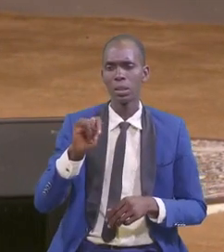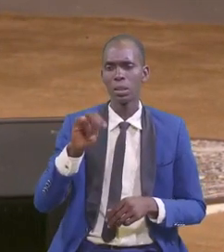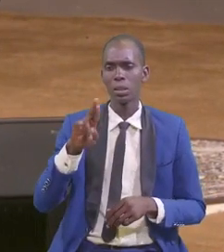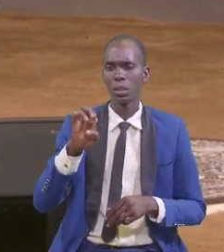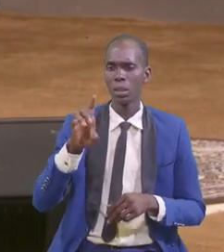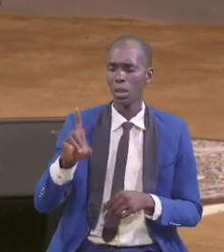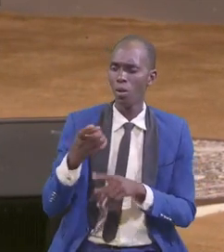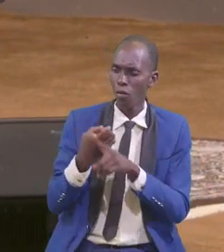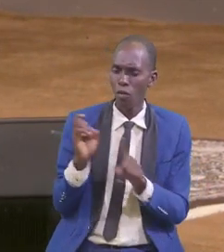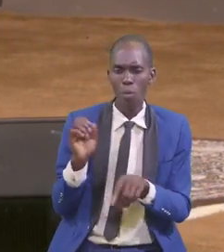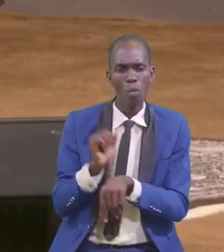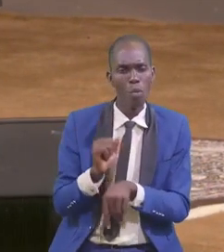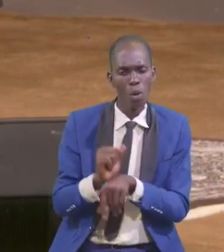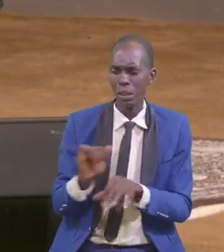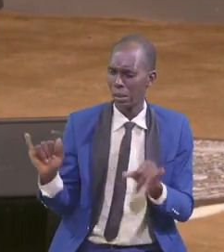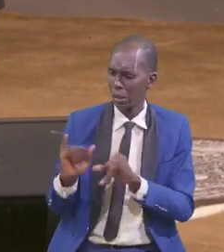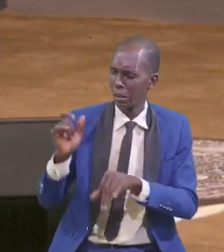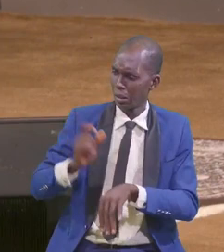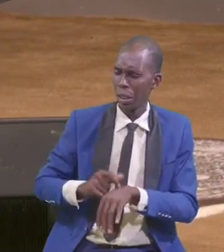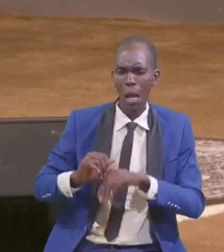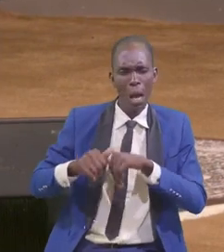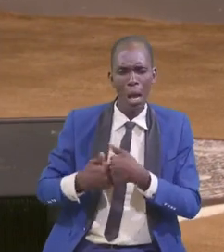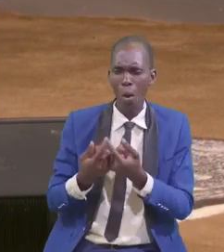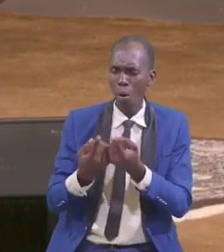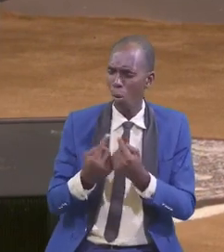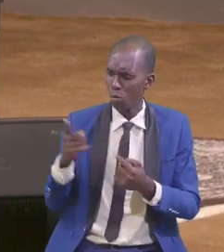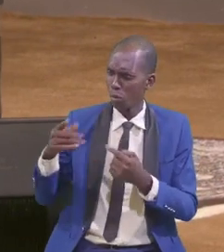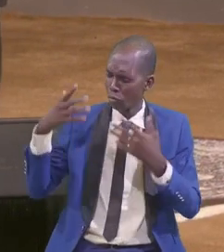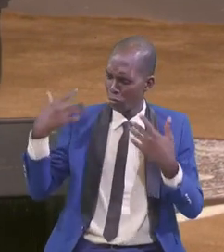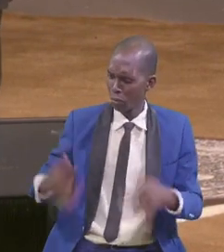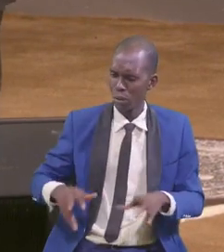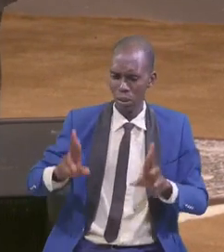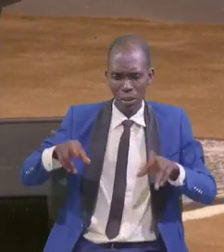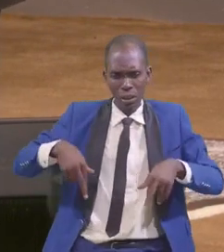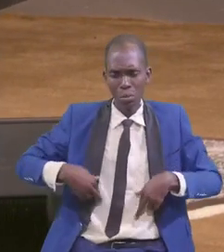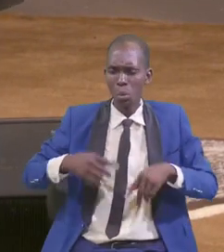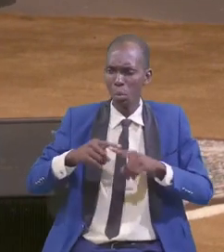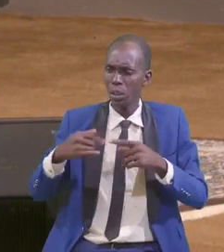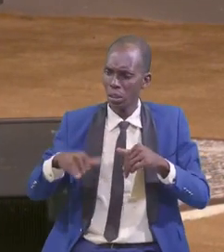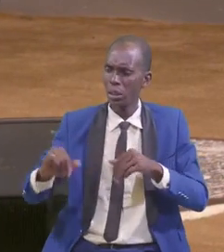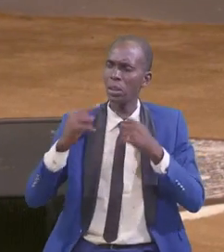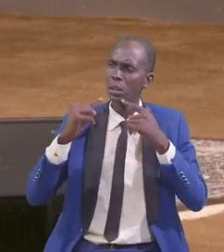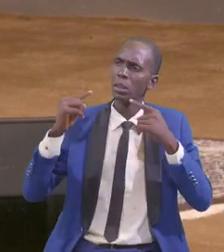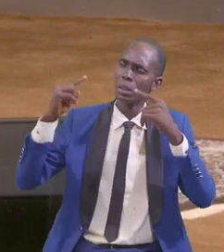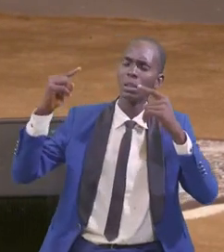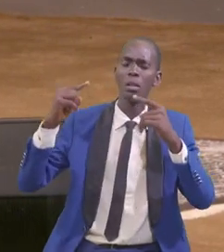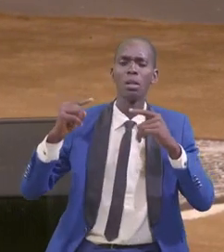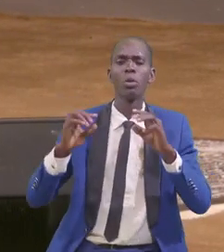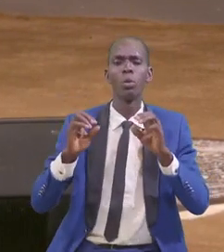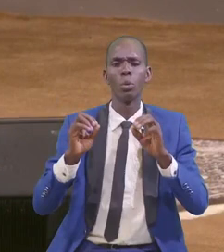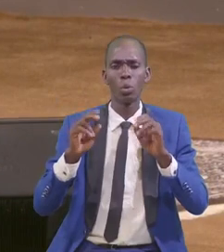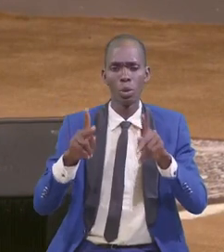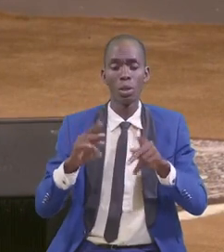What has she done? Why is she making it like this? Now, I'm going to concentrate quality